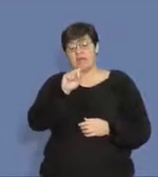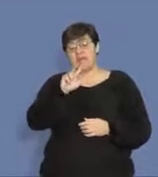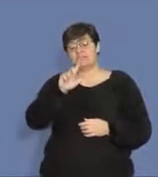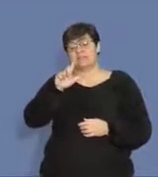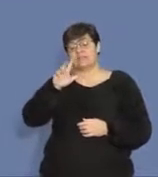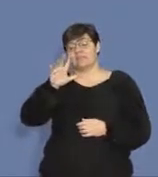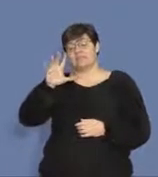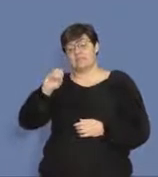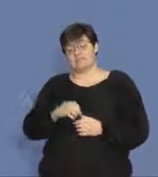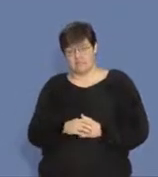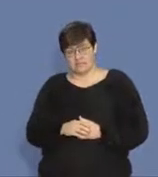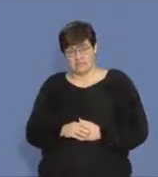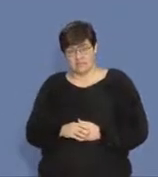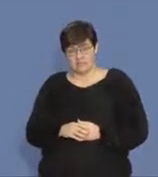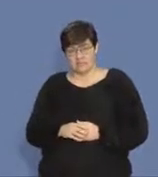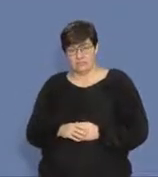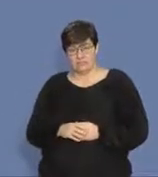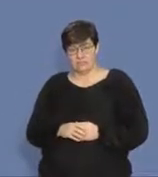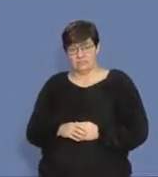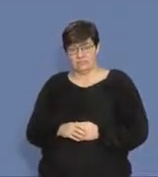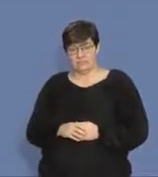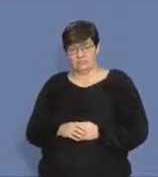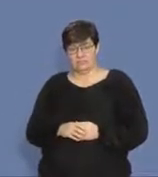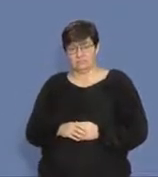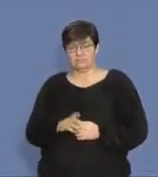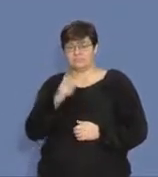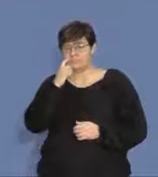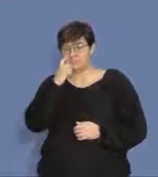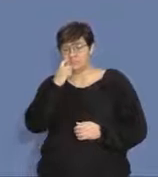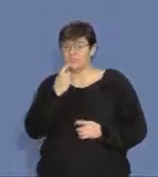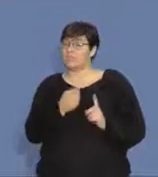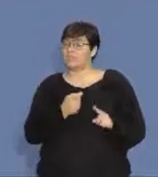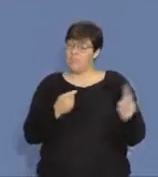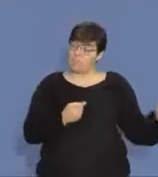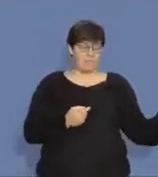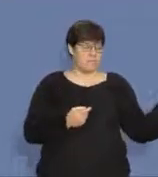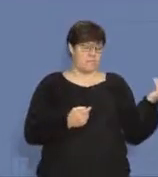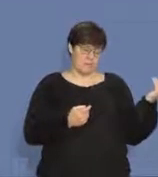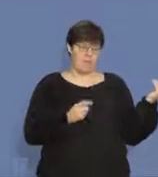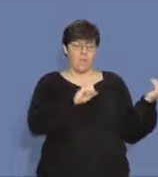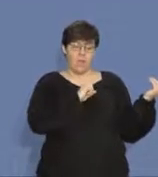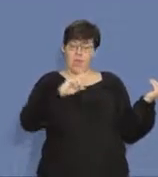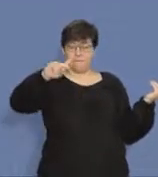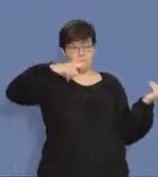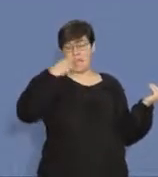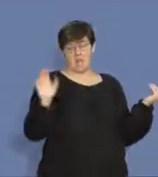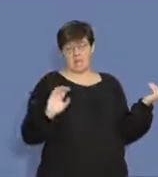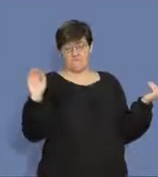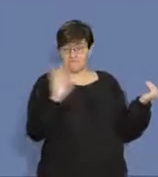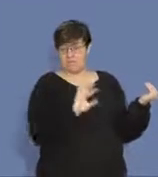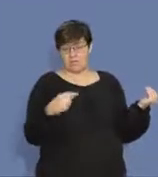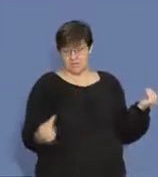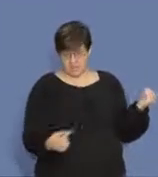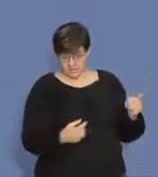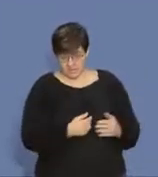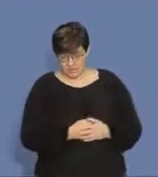187.50, and clearly you can see you can claim that back from SARS, right? Finally, we have